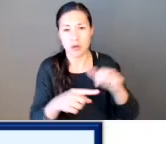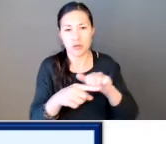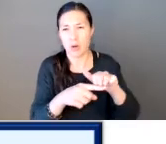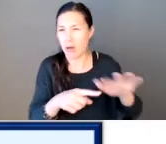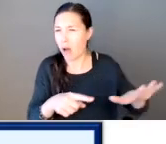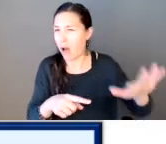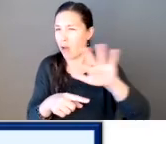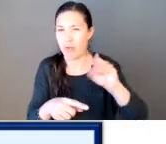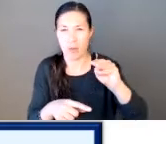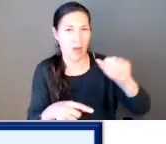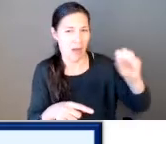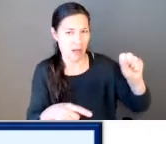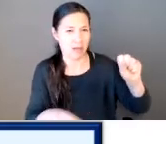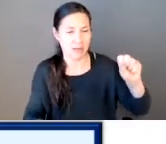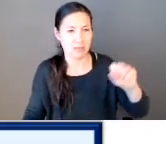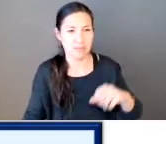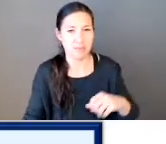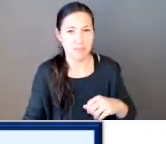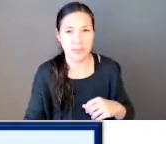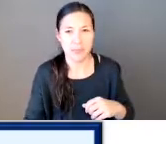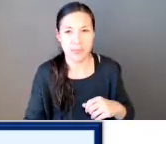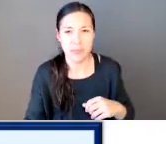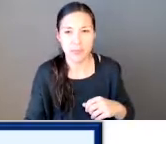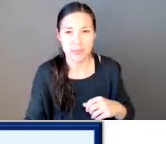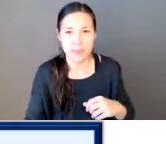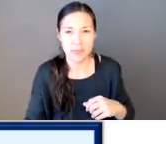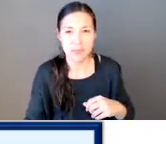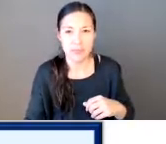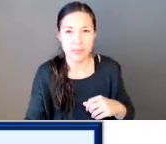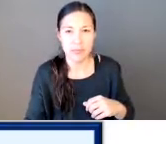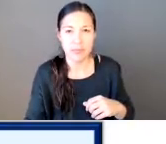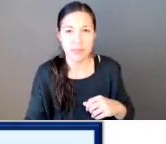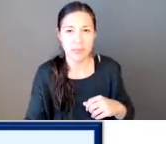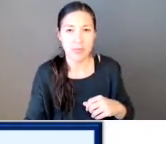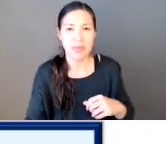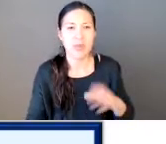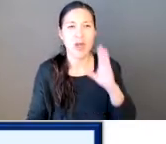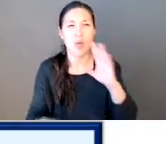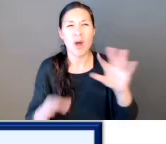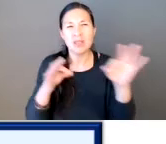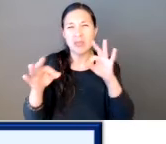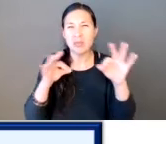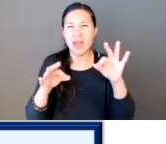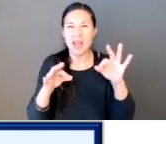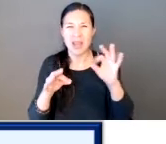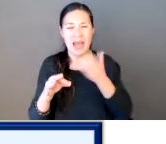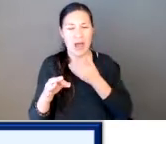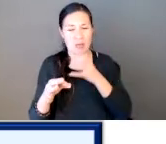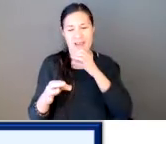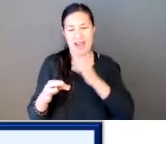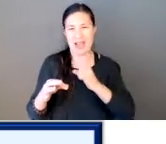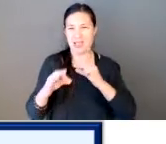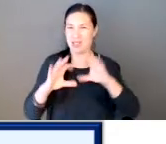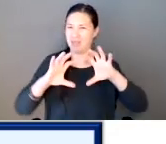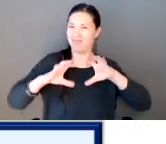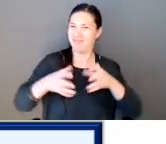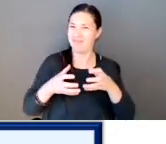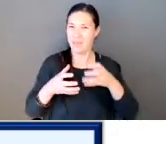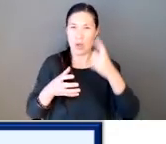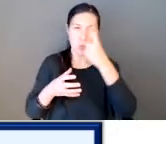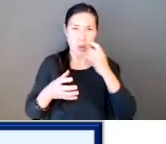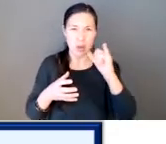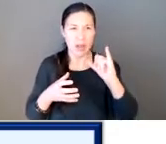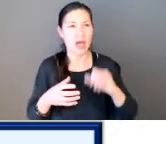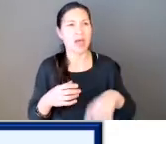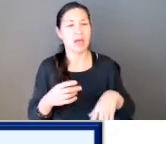As I said, I want to present kind of an overview of the aging population, basic information and philosophies of our